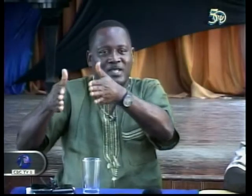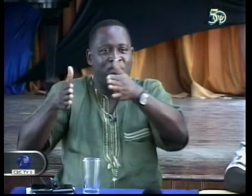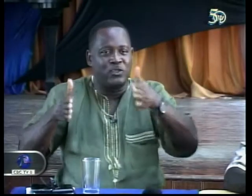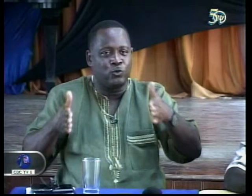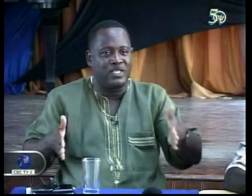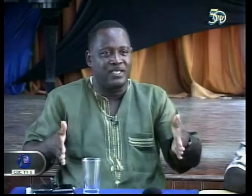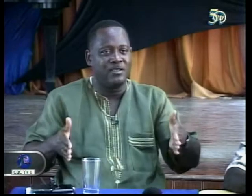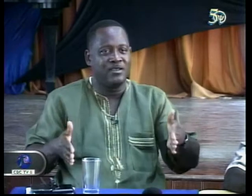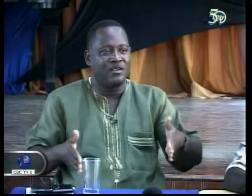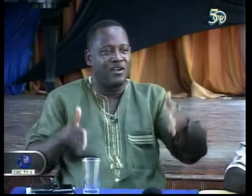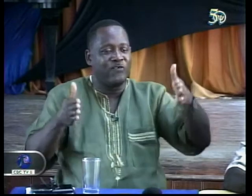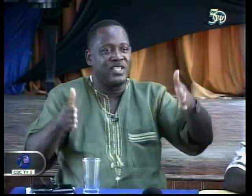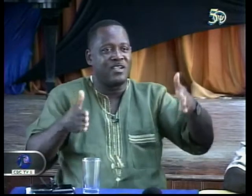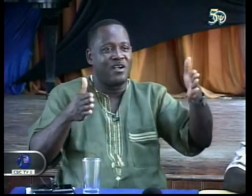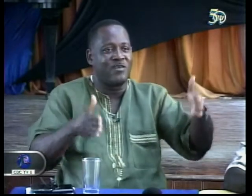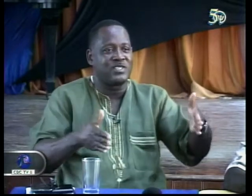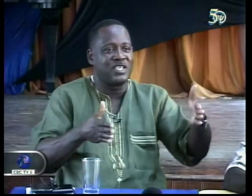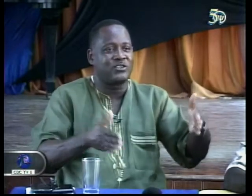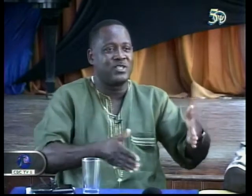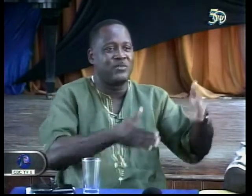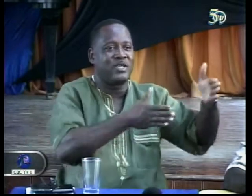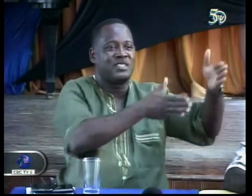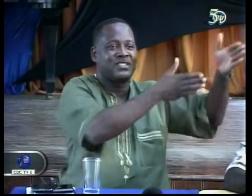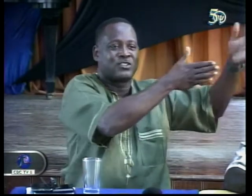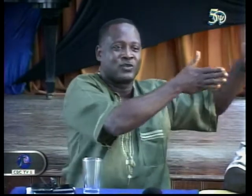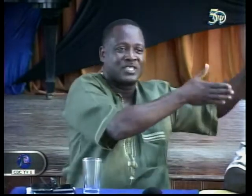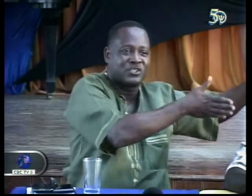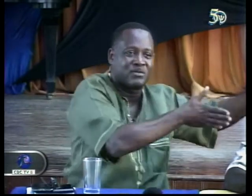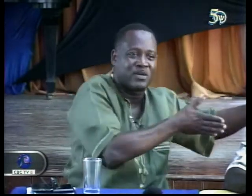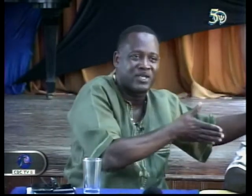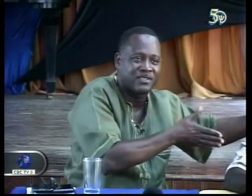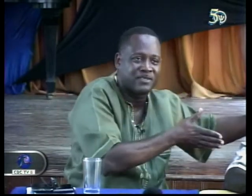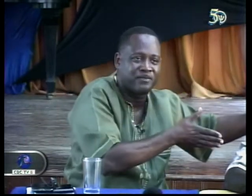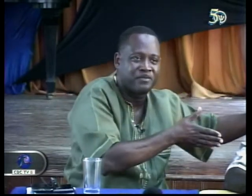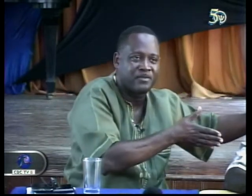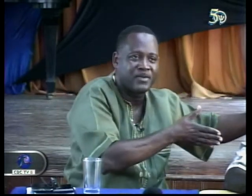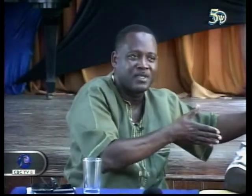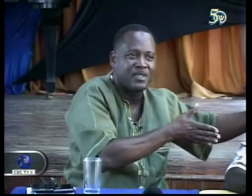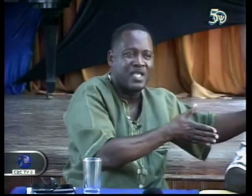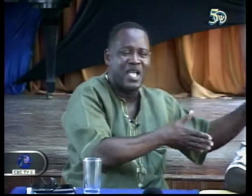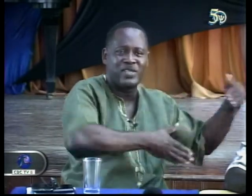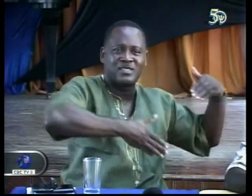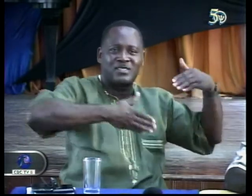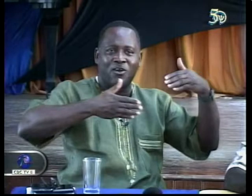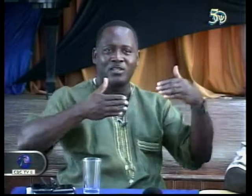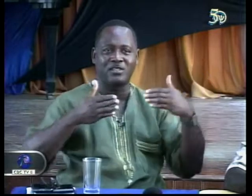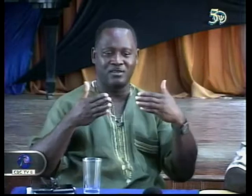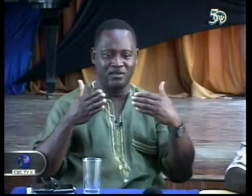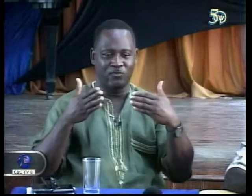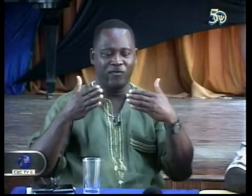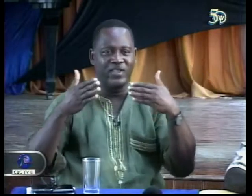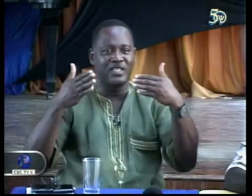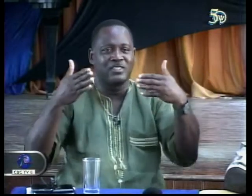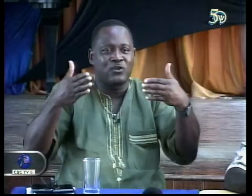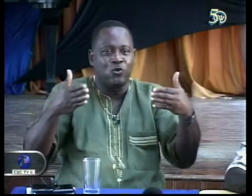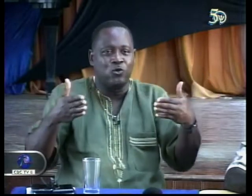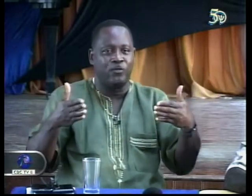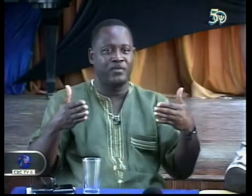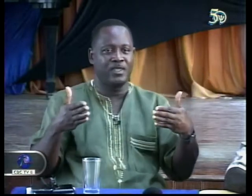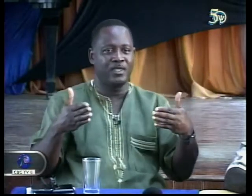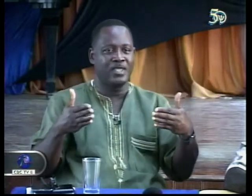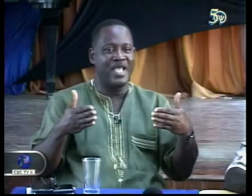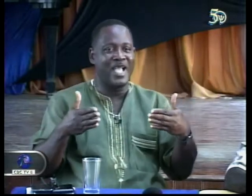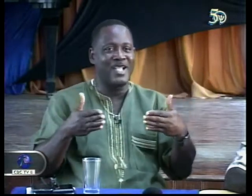Union and the BUT convened a conversation in the Parent Teachers Association of Barbados? Have they sought to, within a